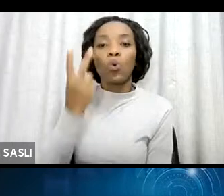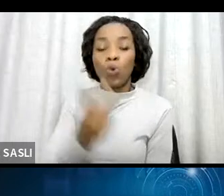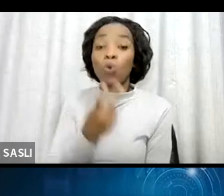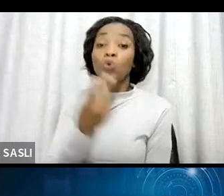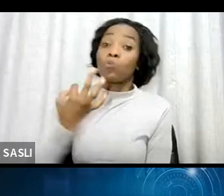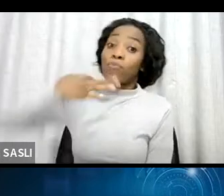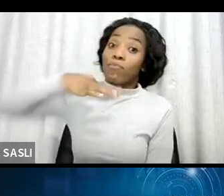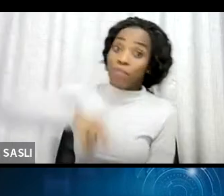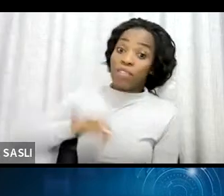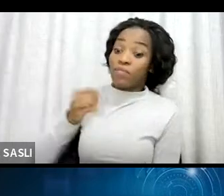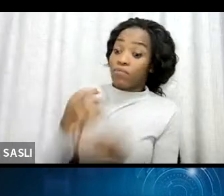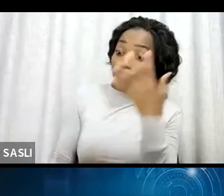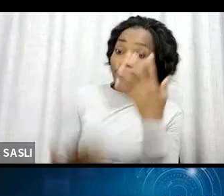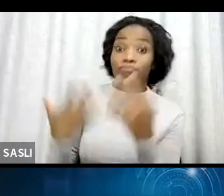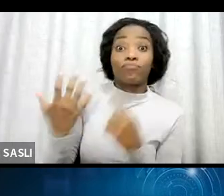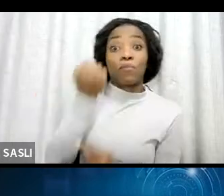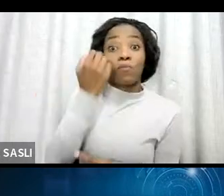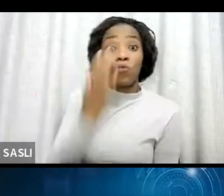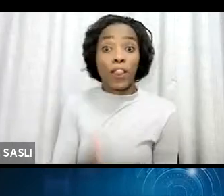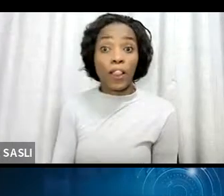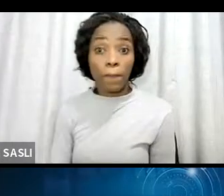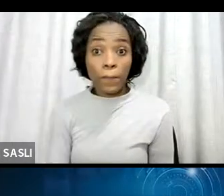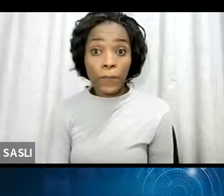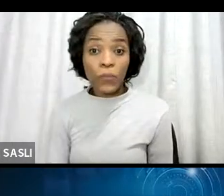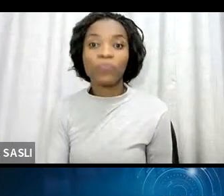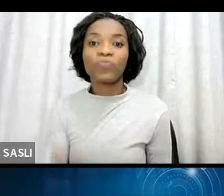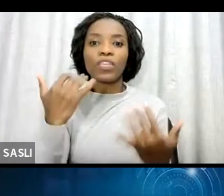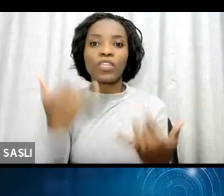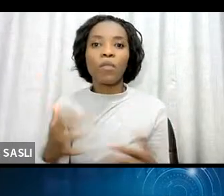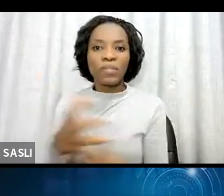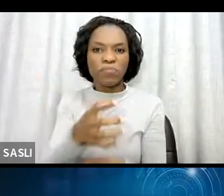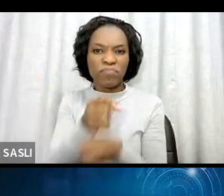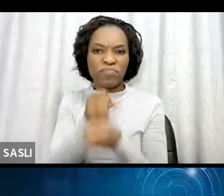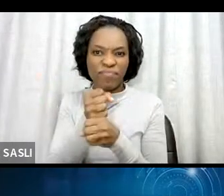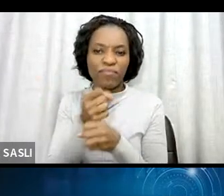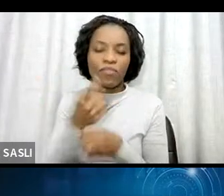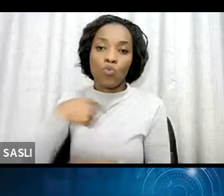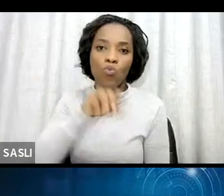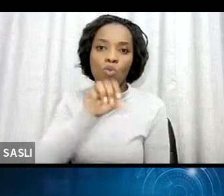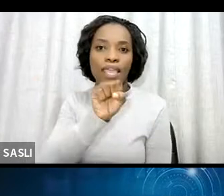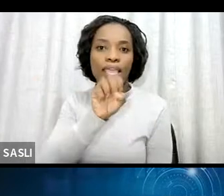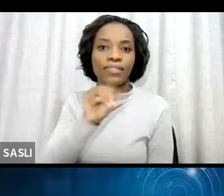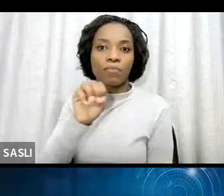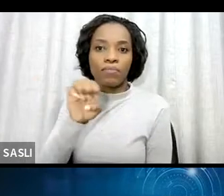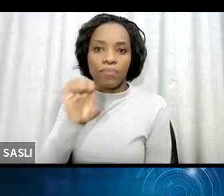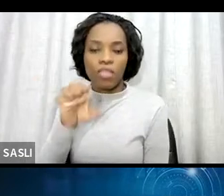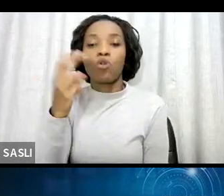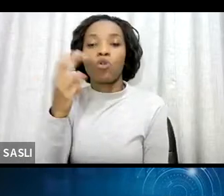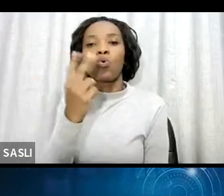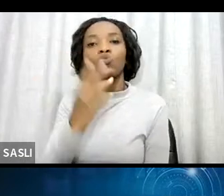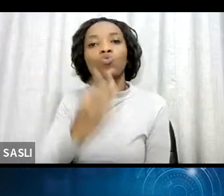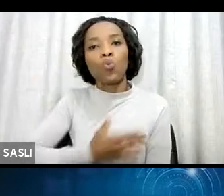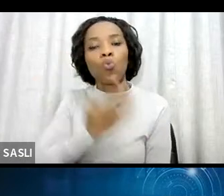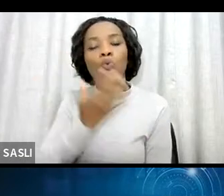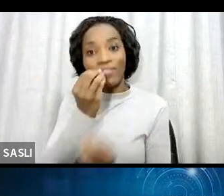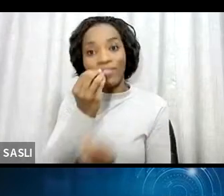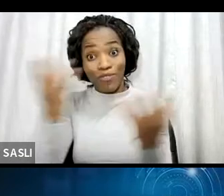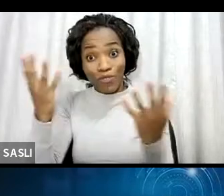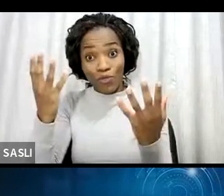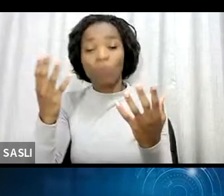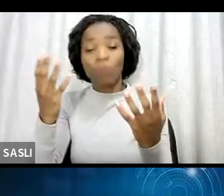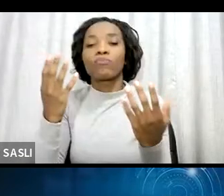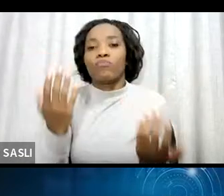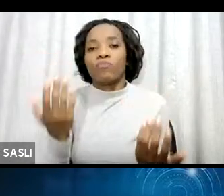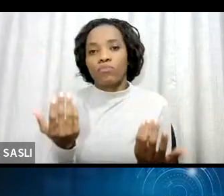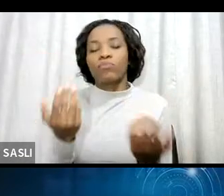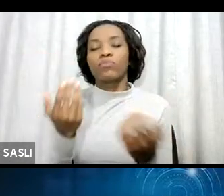comes with it. As I close from our side as the SMME, we also want to highlight and indicate